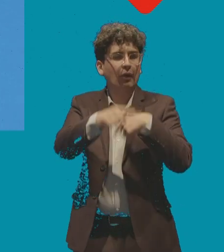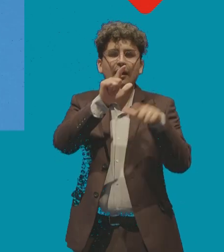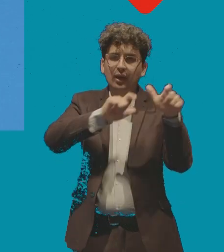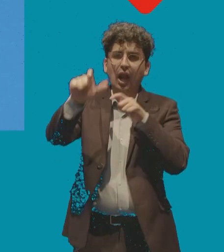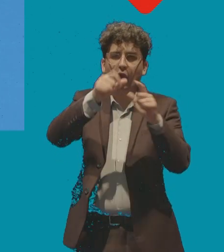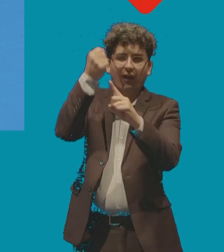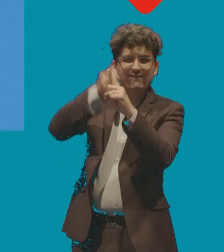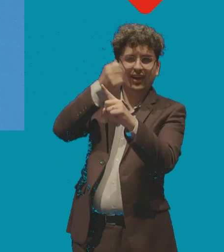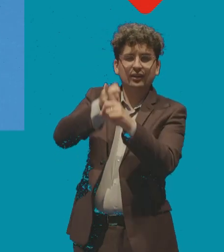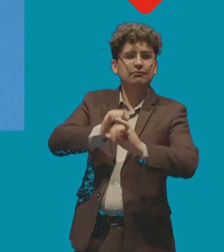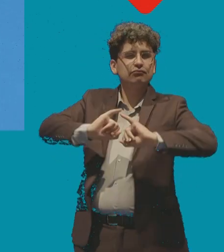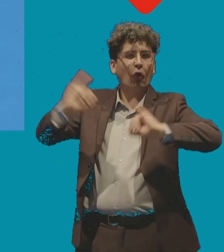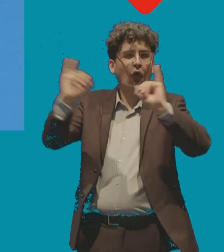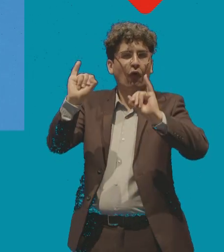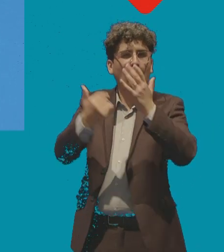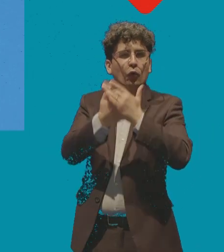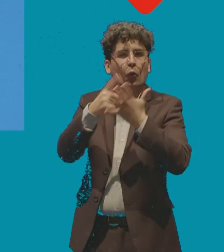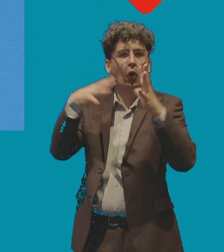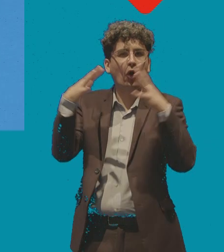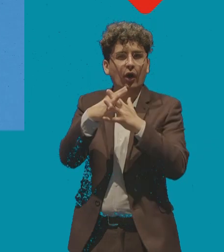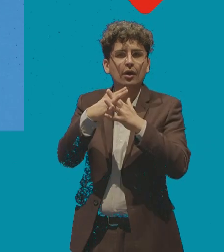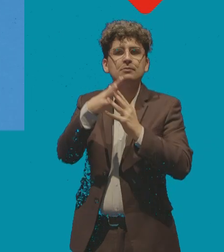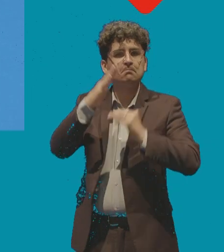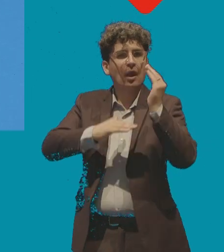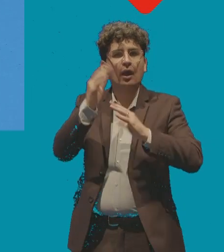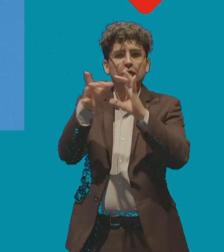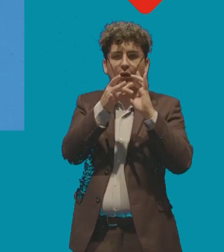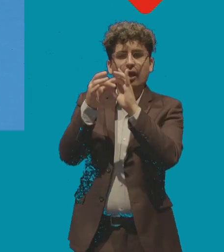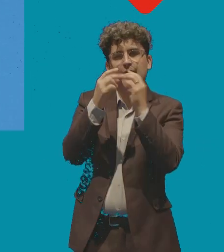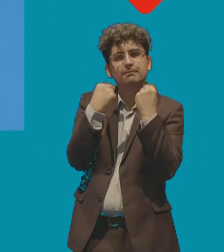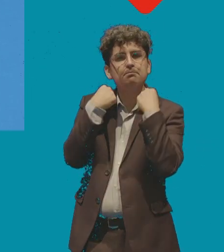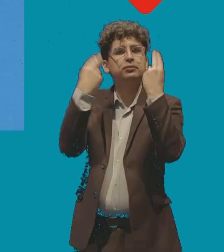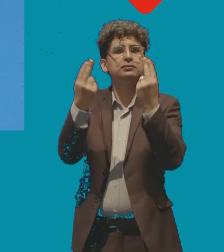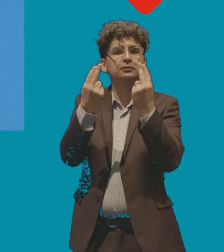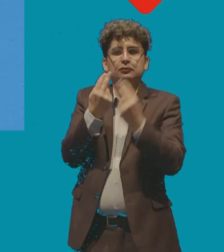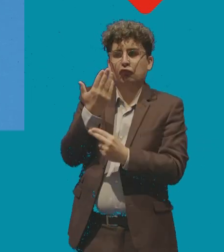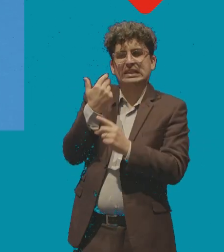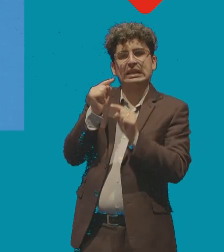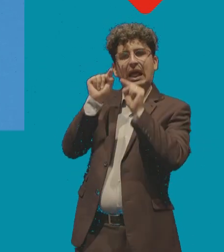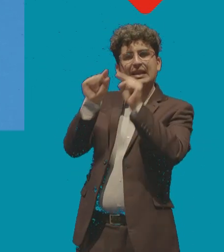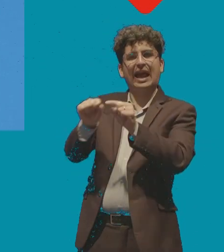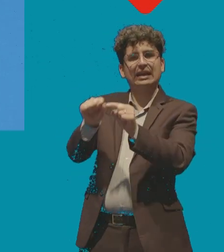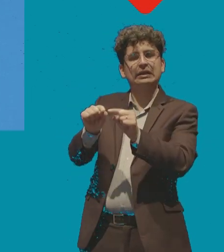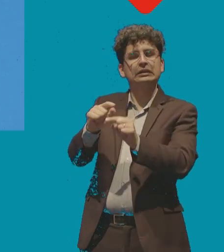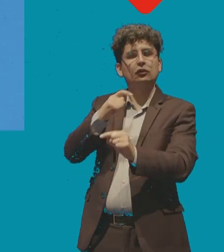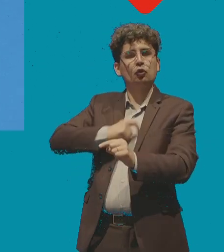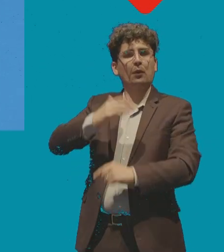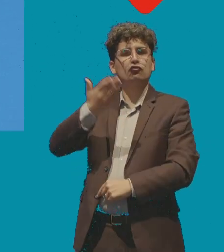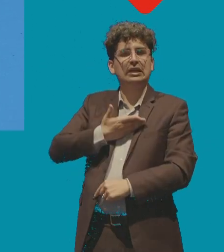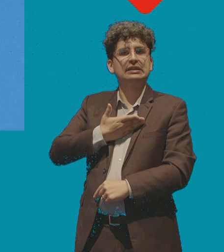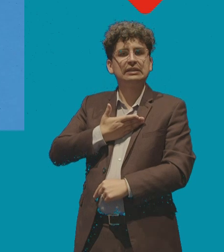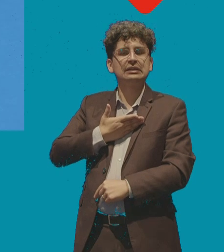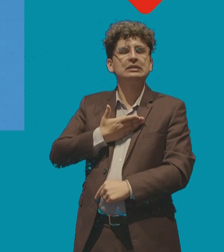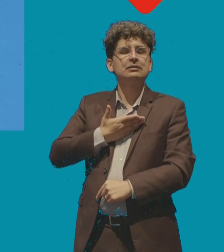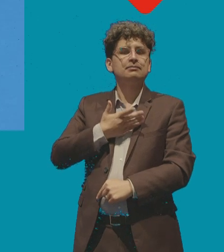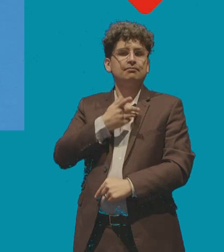disgraceful legislation as we work together to build a campaign of defiance. The latest attack on a fundamental human right comes during the